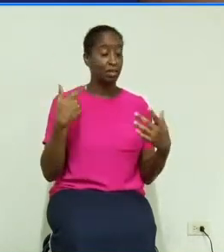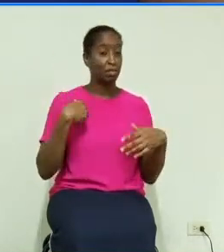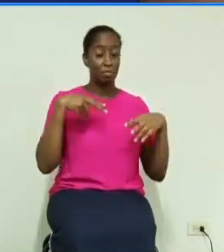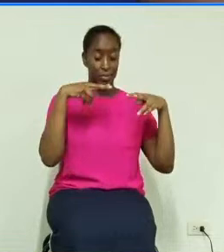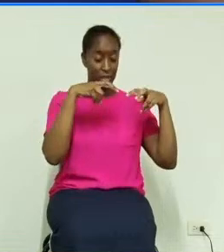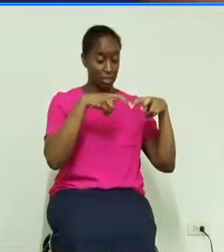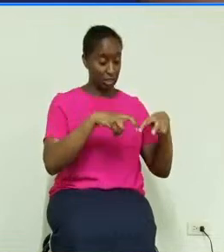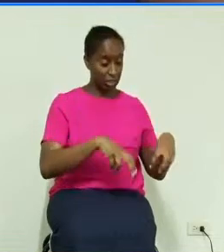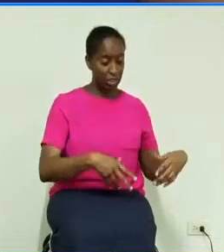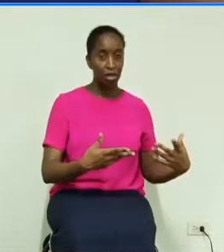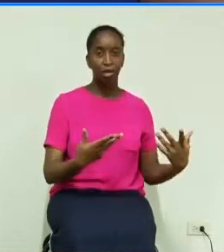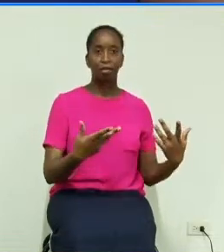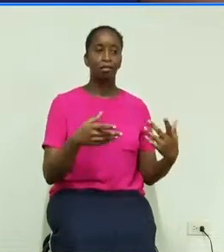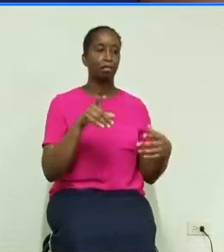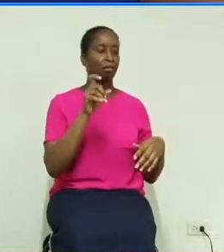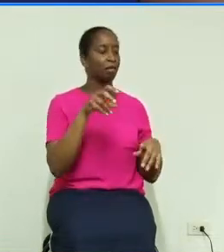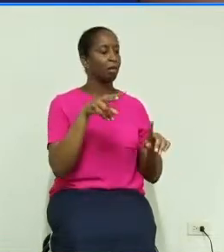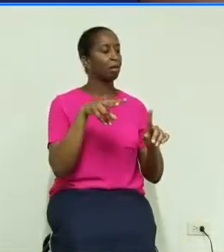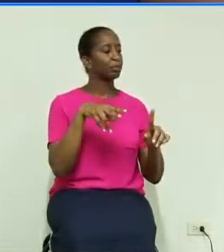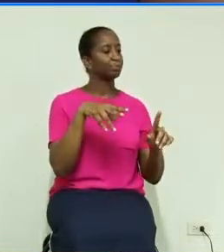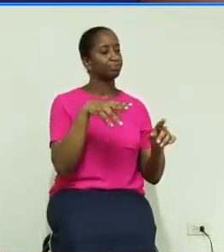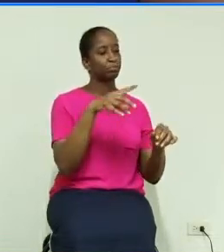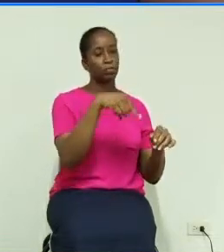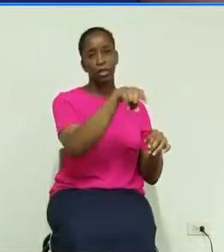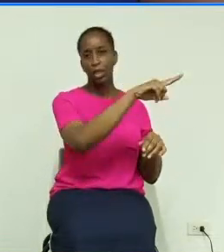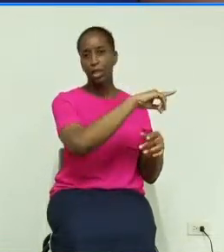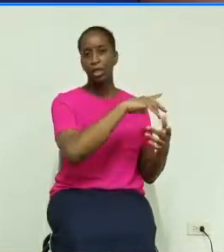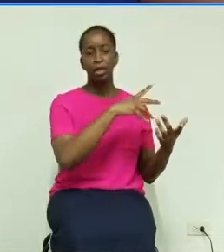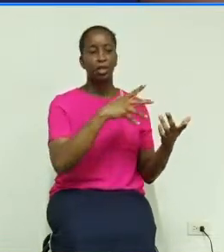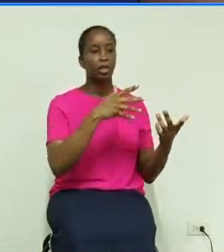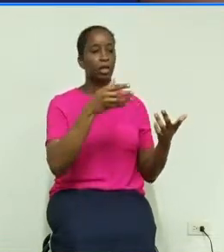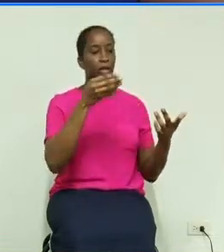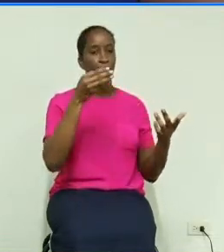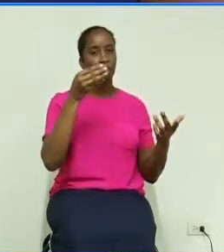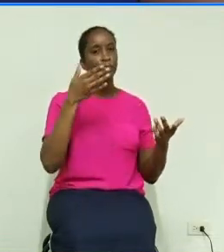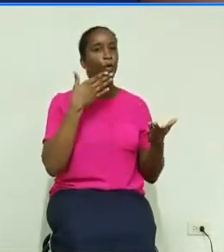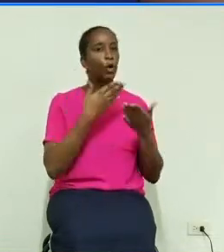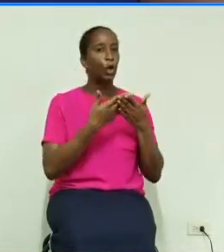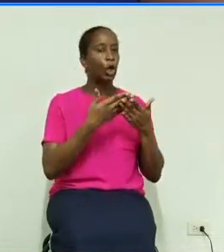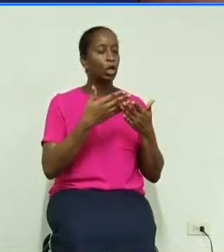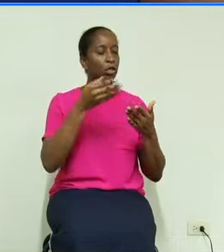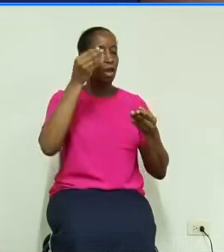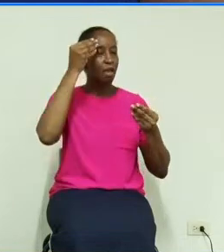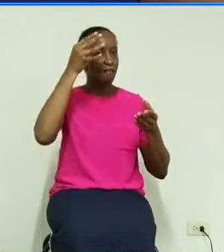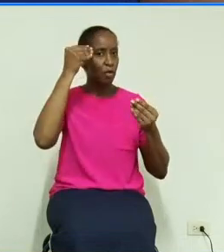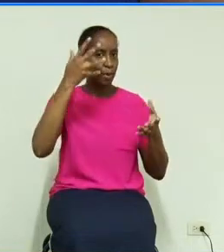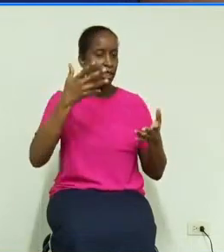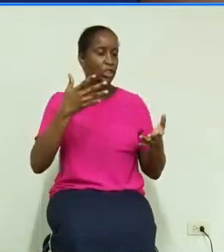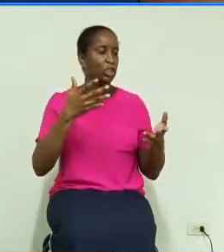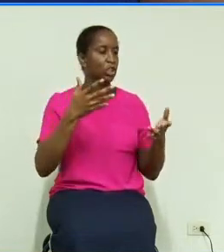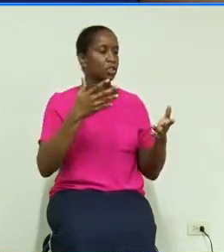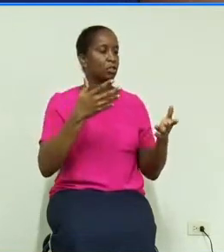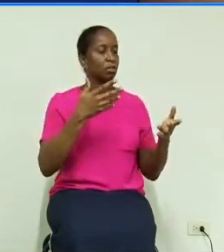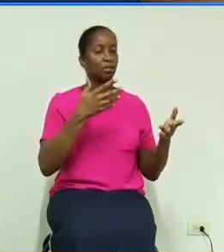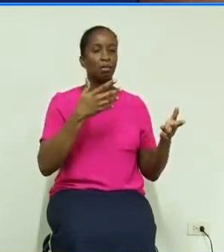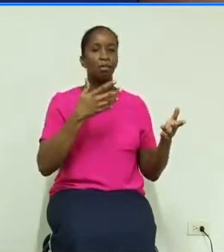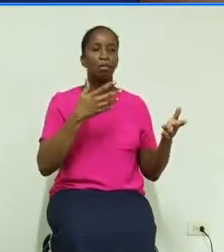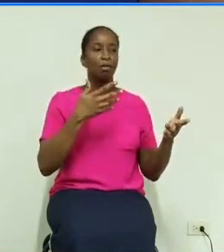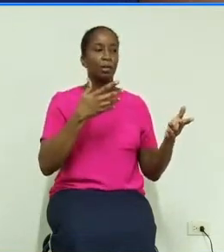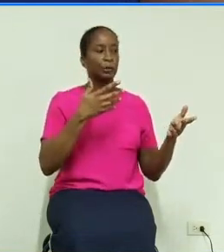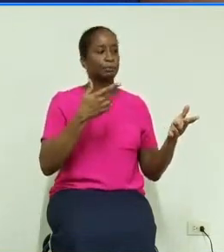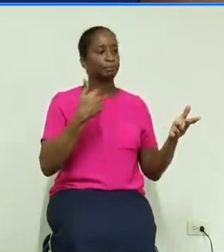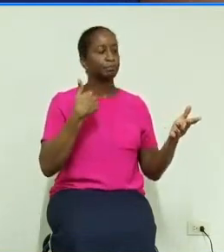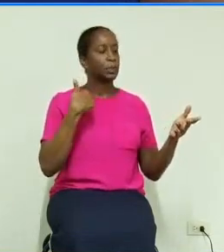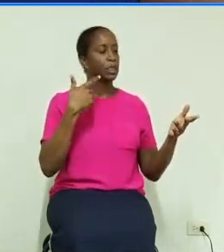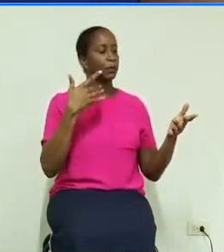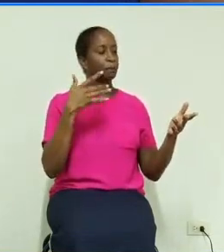if you want people to give you the best, you have to give them better compensation. That is I'm smiling at the 1,500